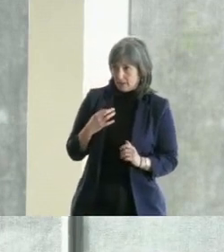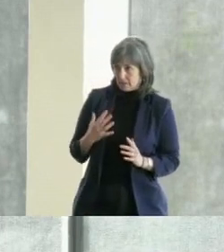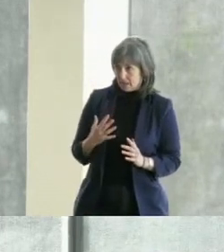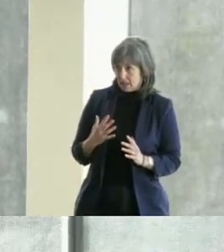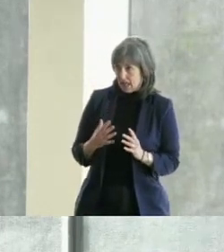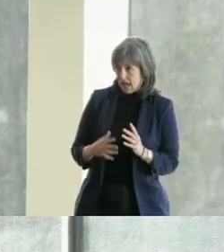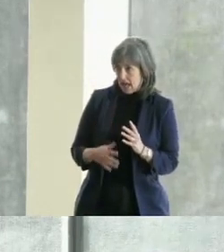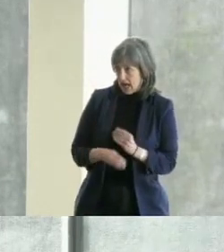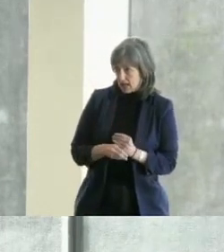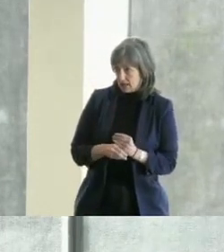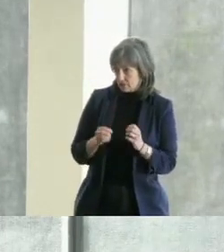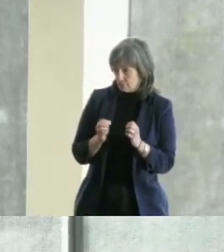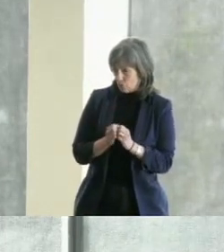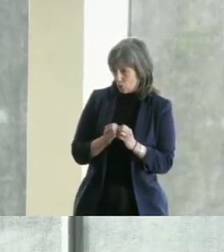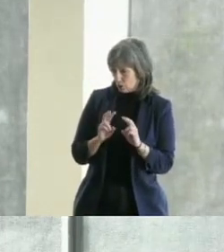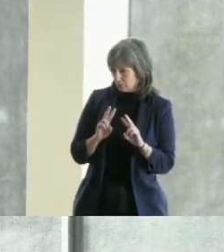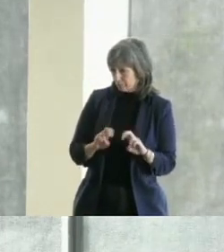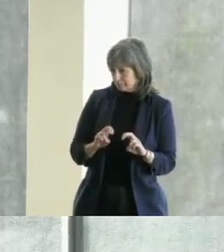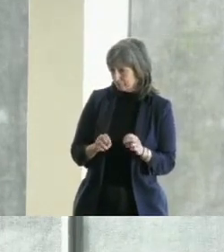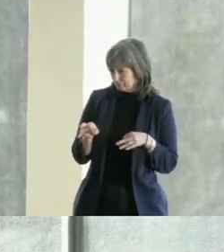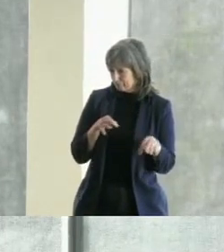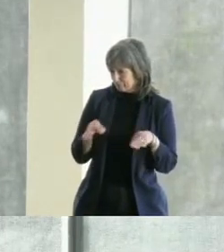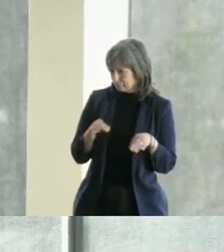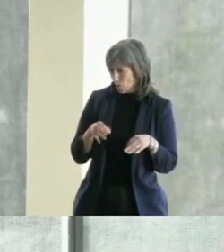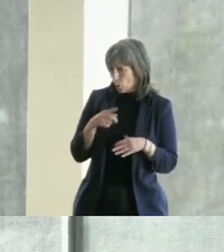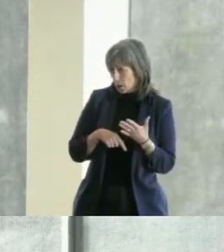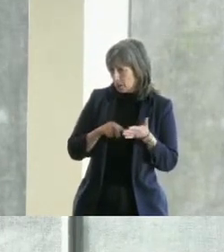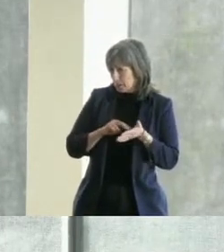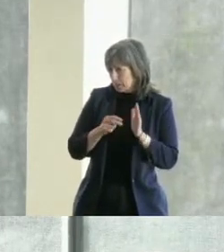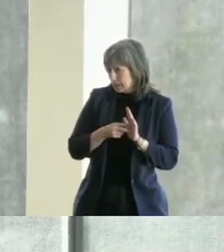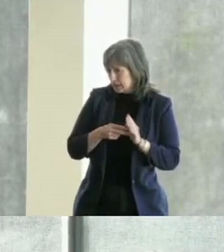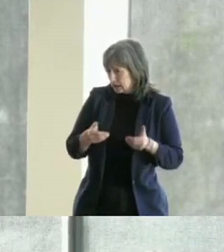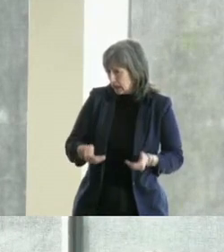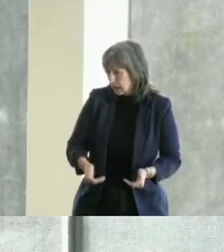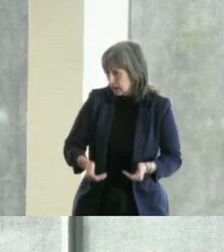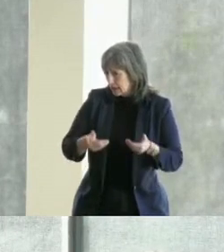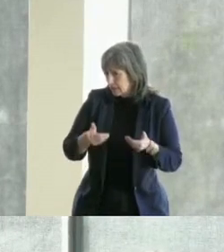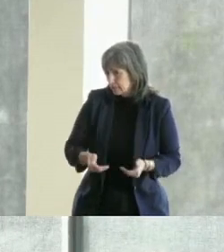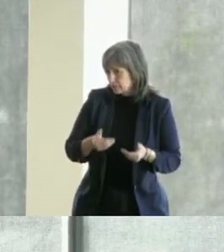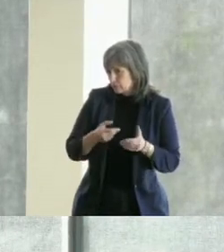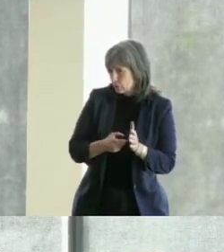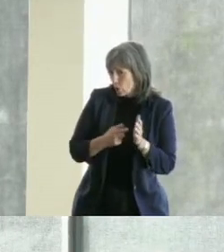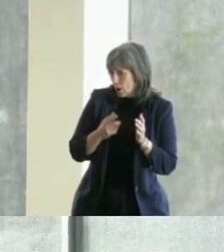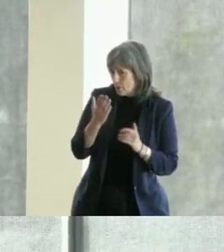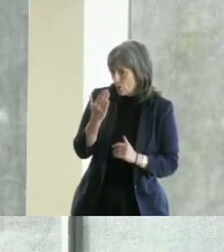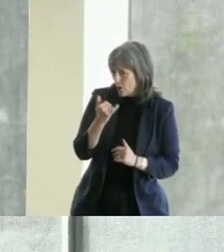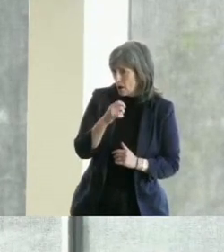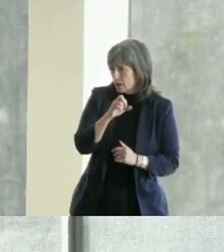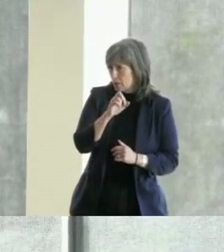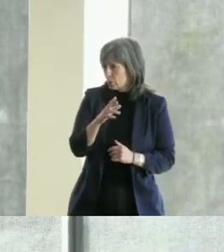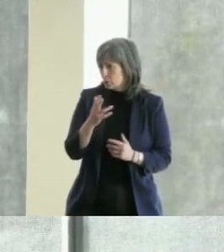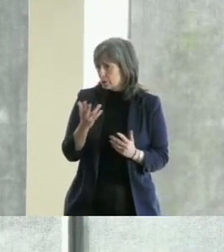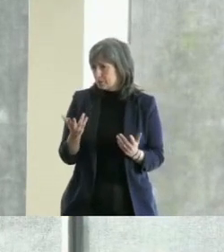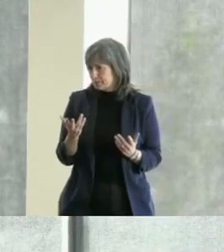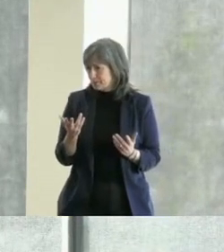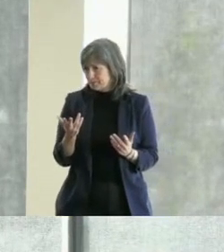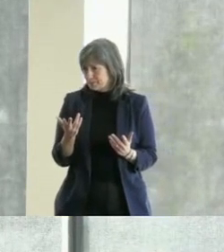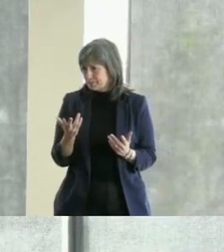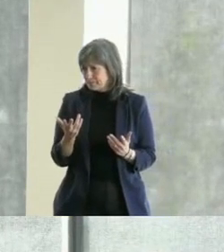more detail in terms of what the job requirements are? Or